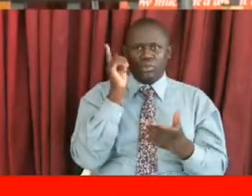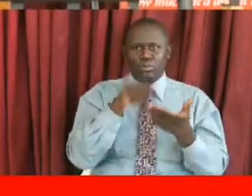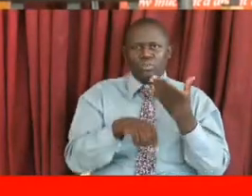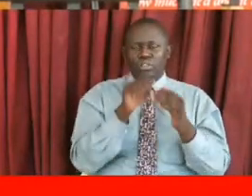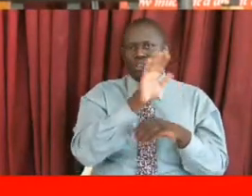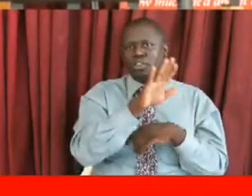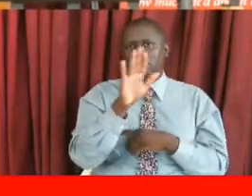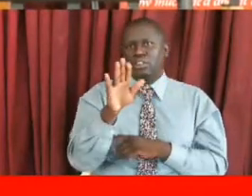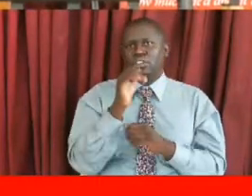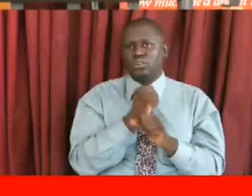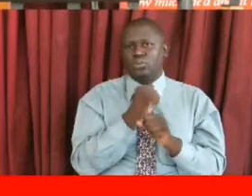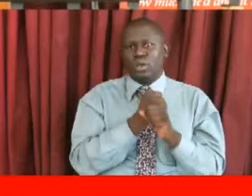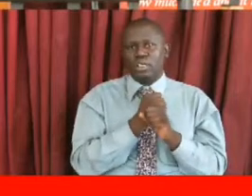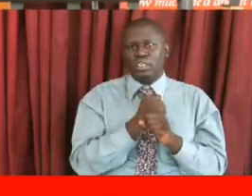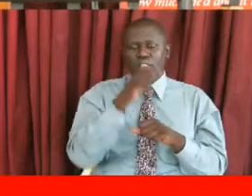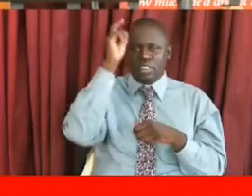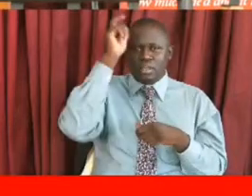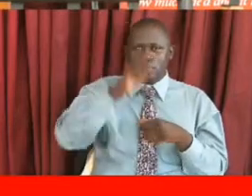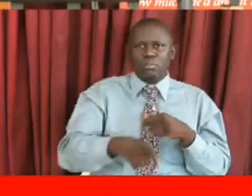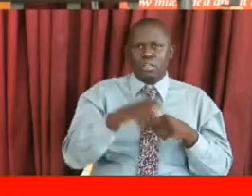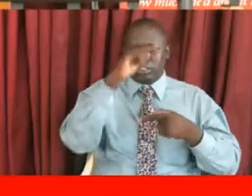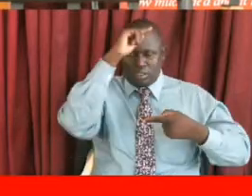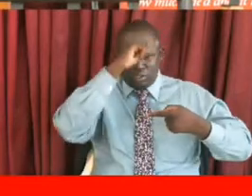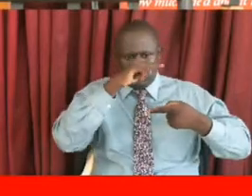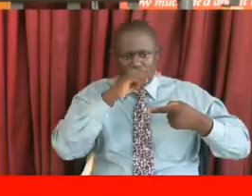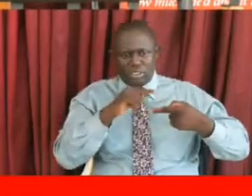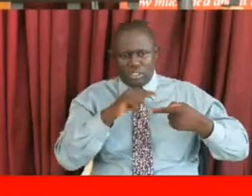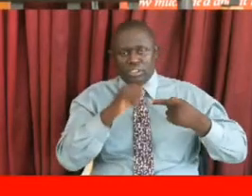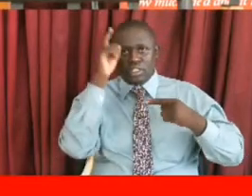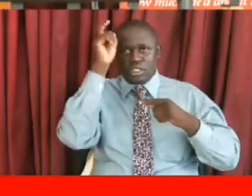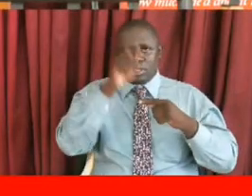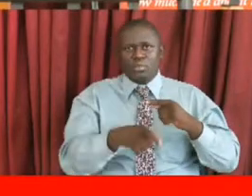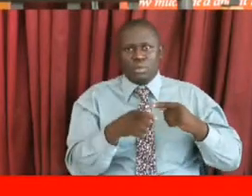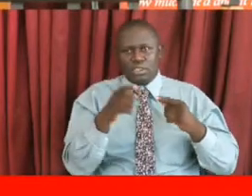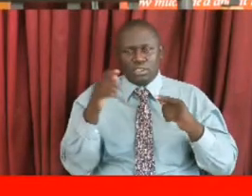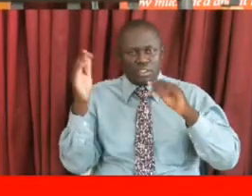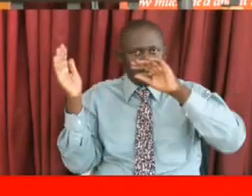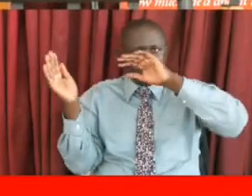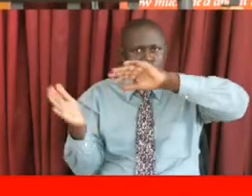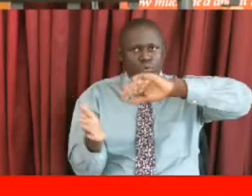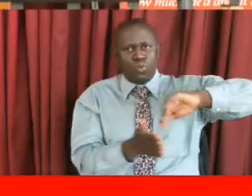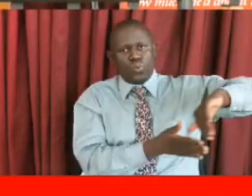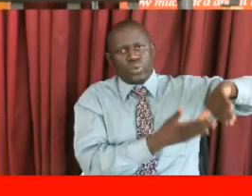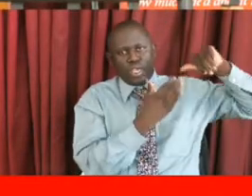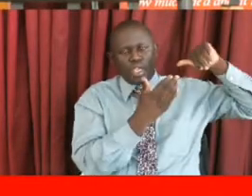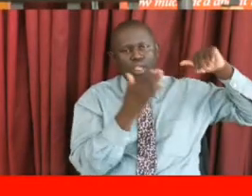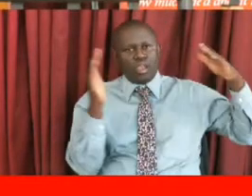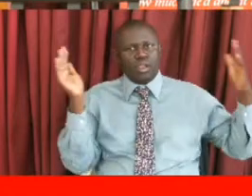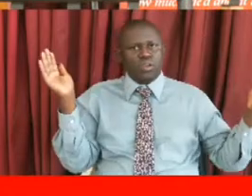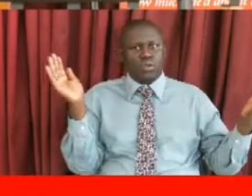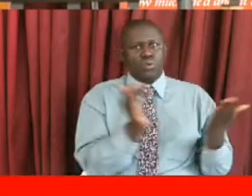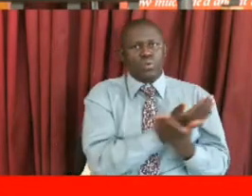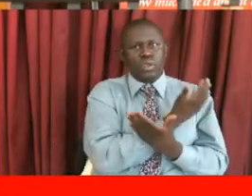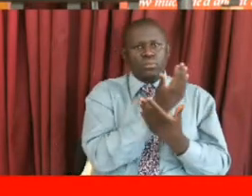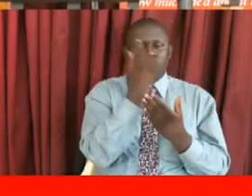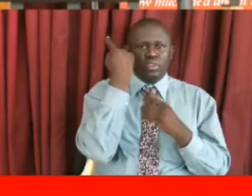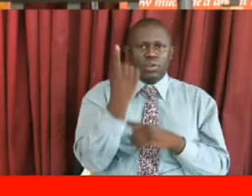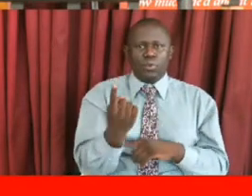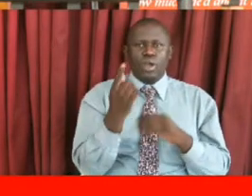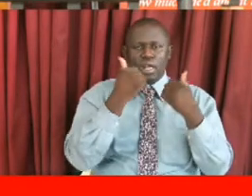must decree he must go off the SE the one I have introduced